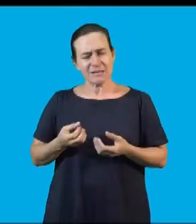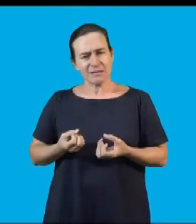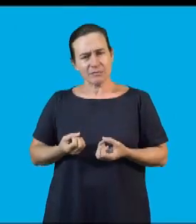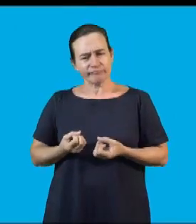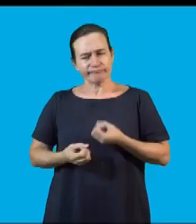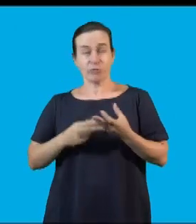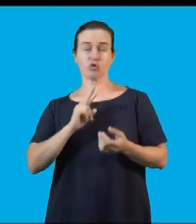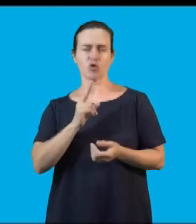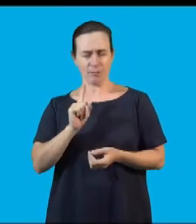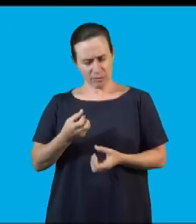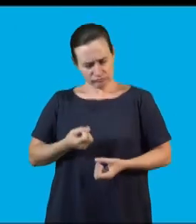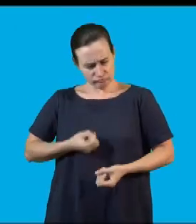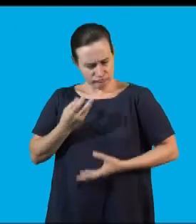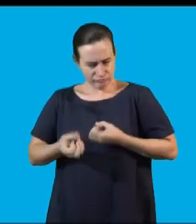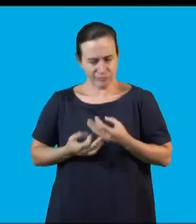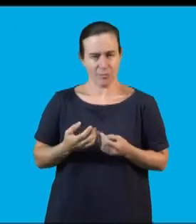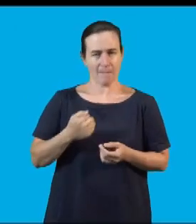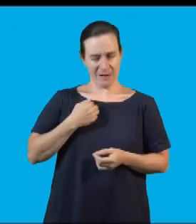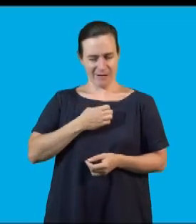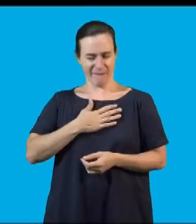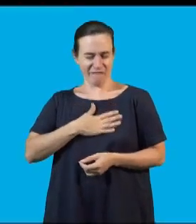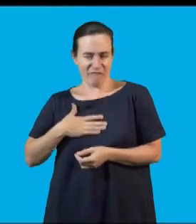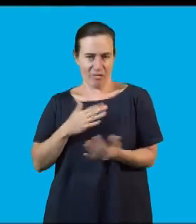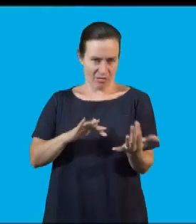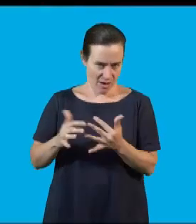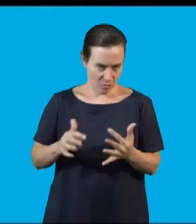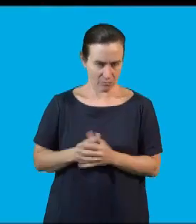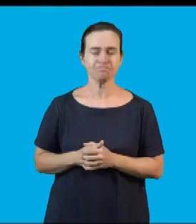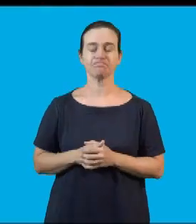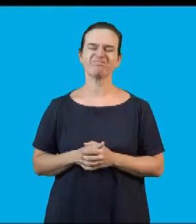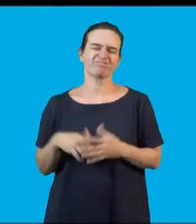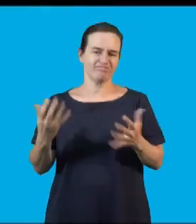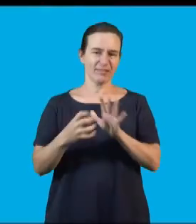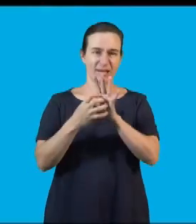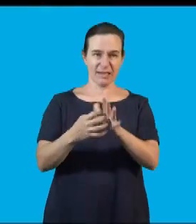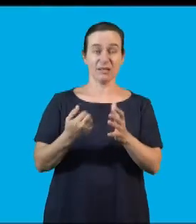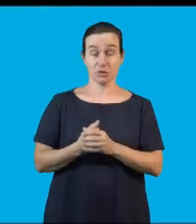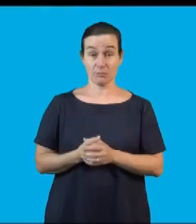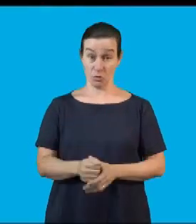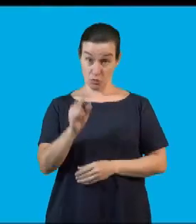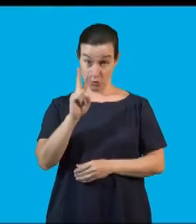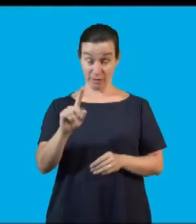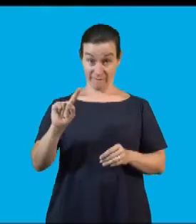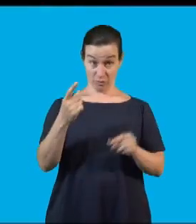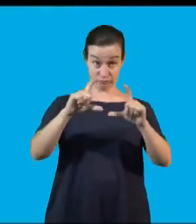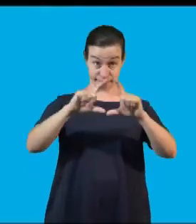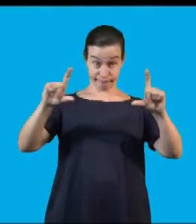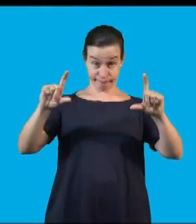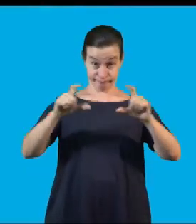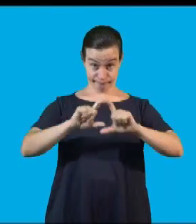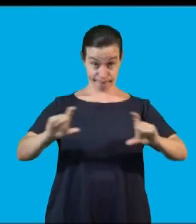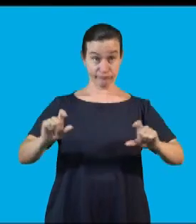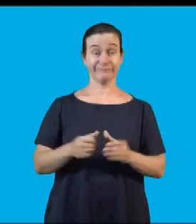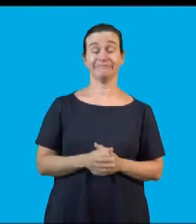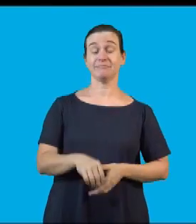reflect suitable emotions. Now let's take a look at an example. As you can see, we have